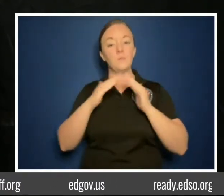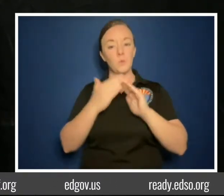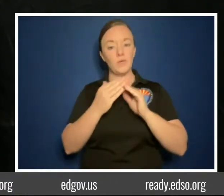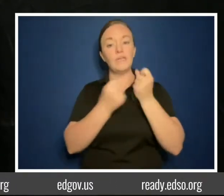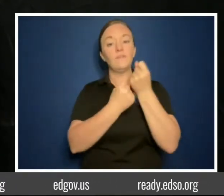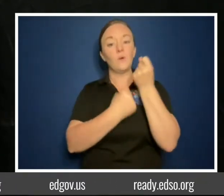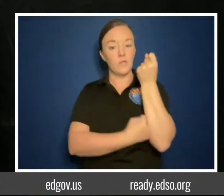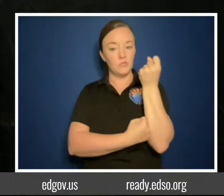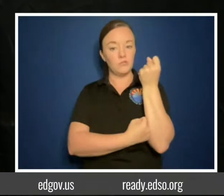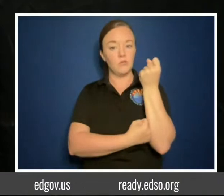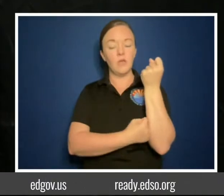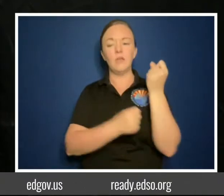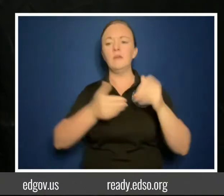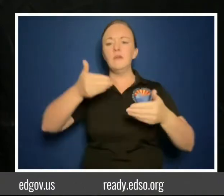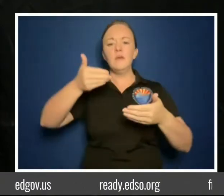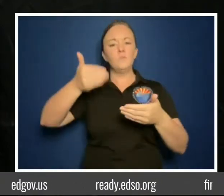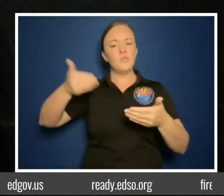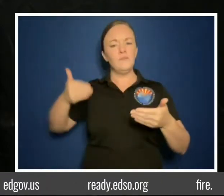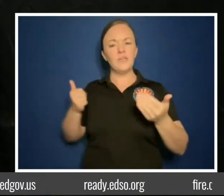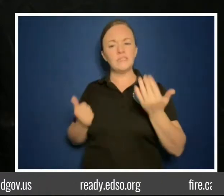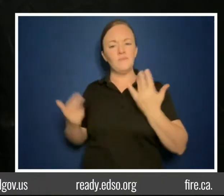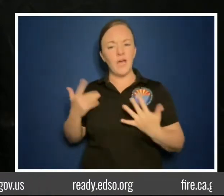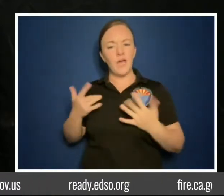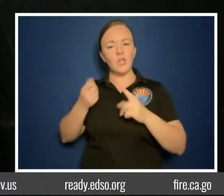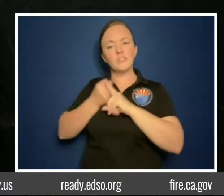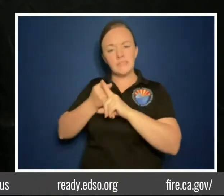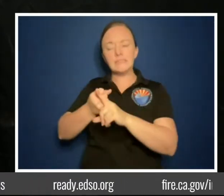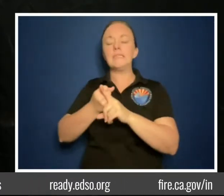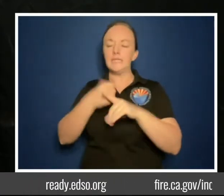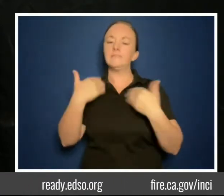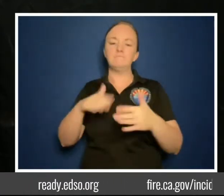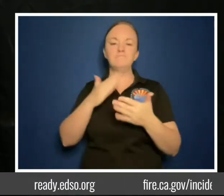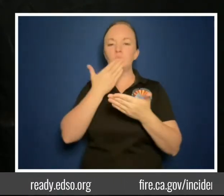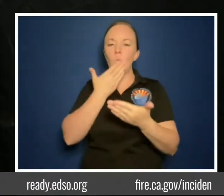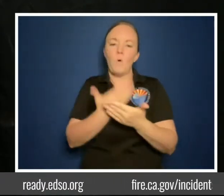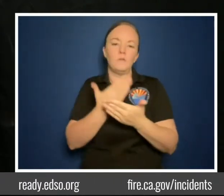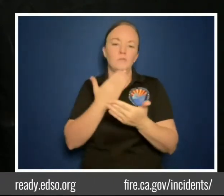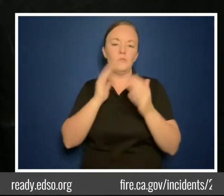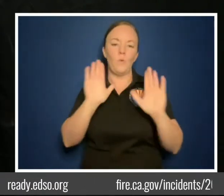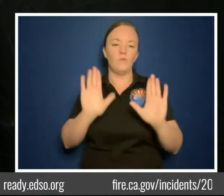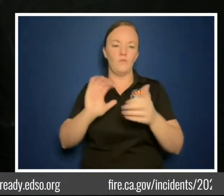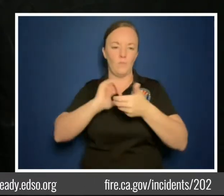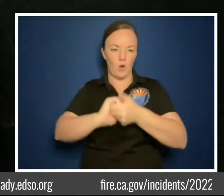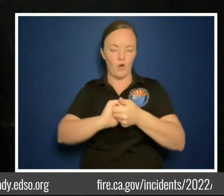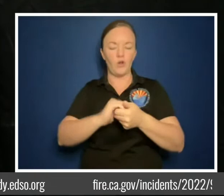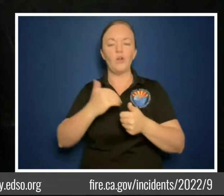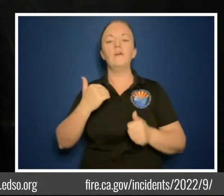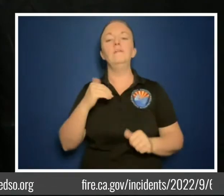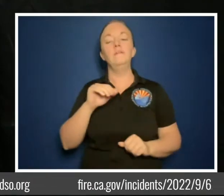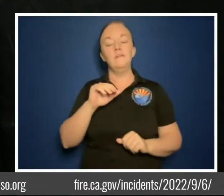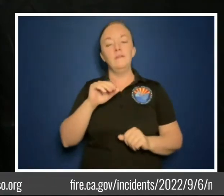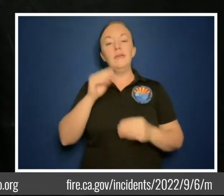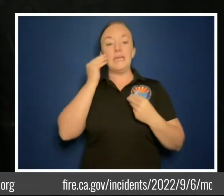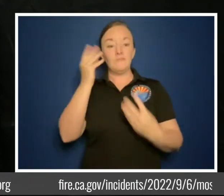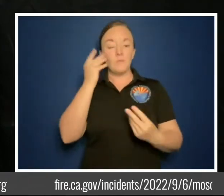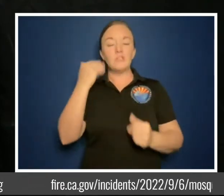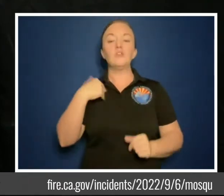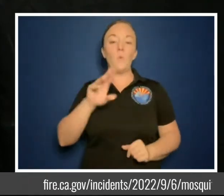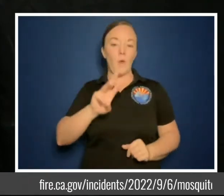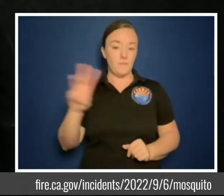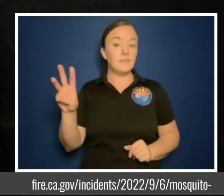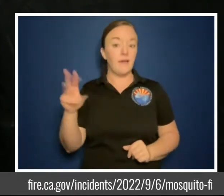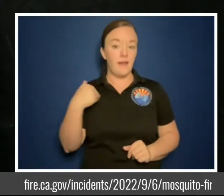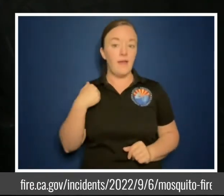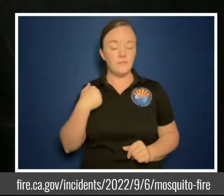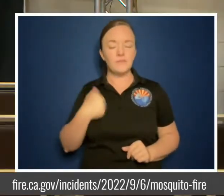past incidents and will be doing so again. There is a link to their information on our website. And at this point, let me talk about websites. So the first